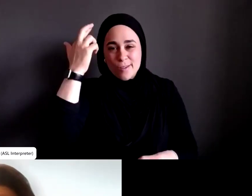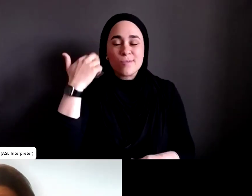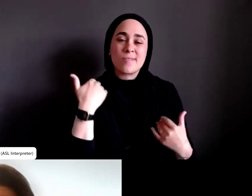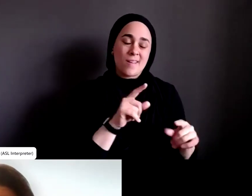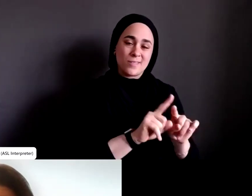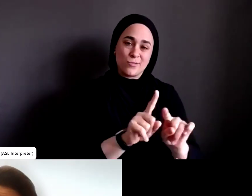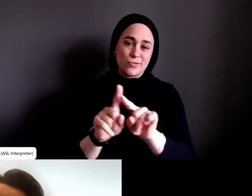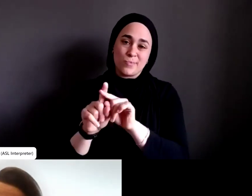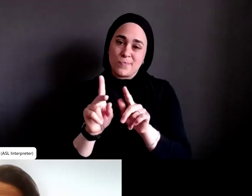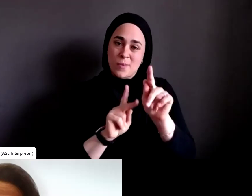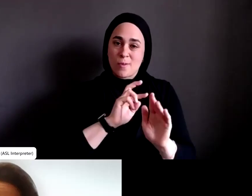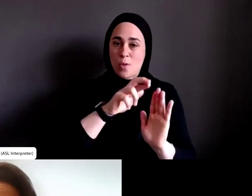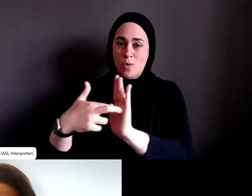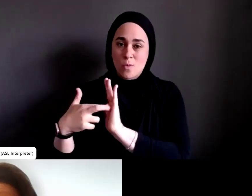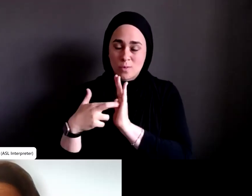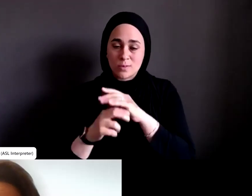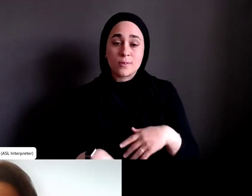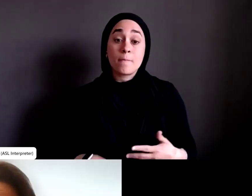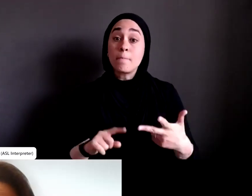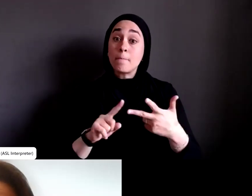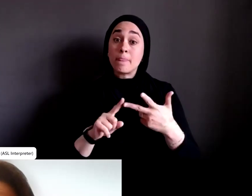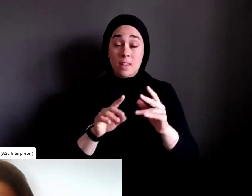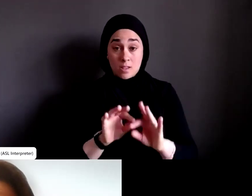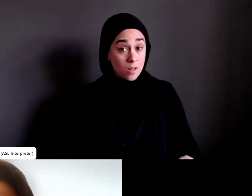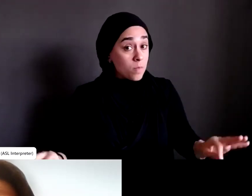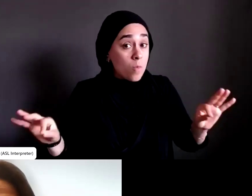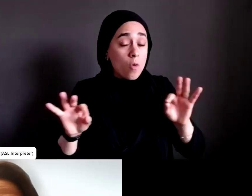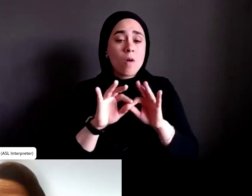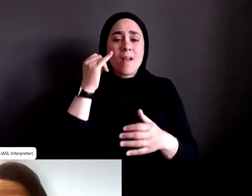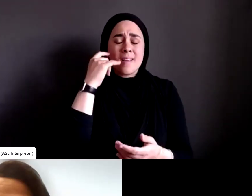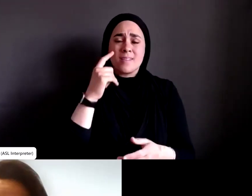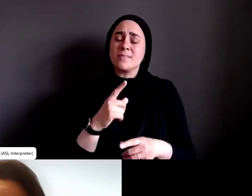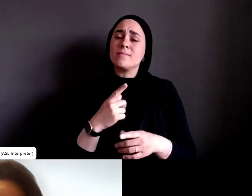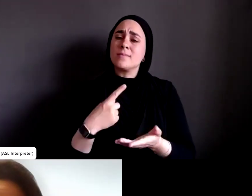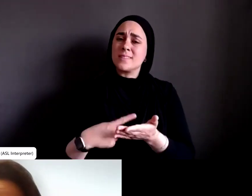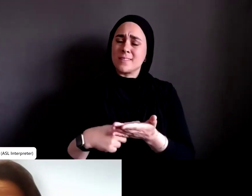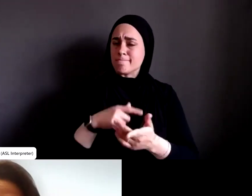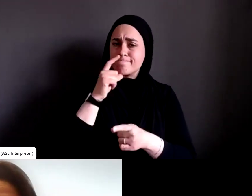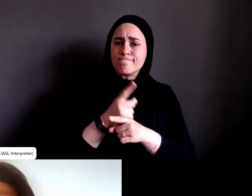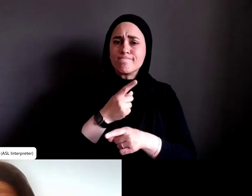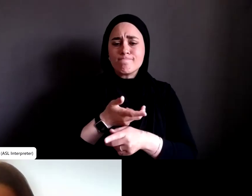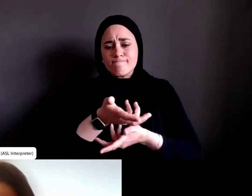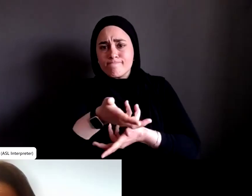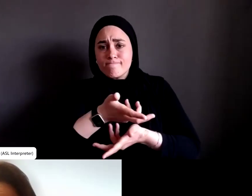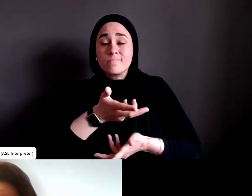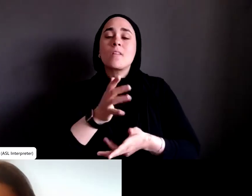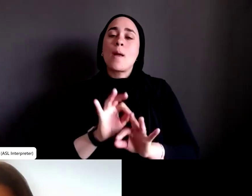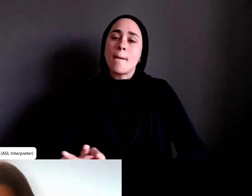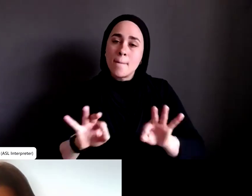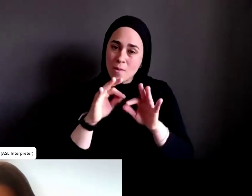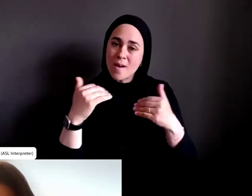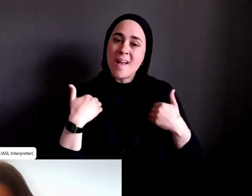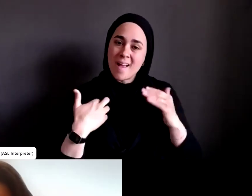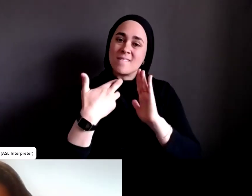The third measure, and a very important one, if we're going to talk about mistreatment, we have to have a resource that's going to help guide people to the